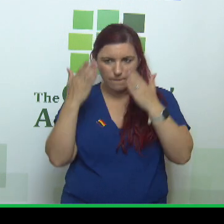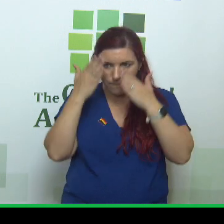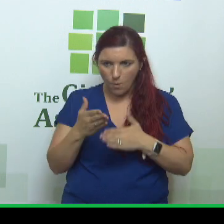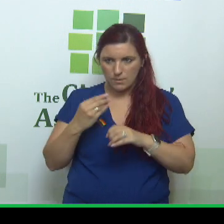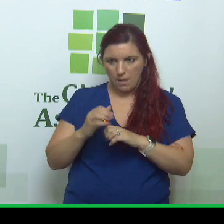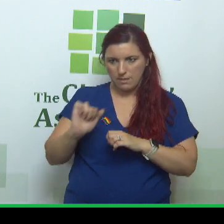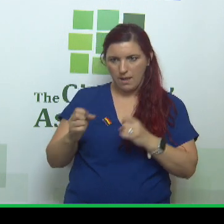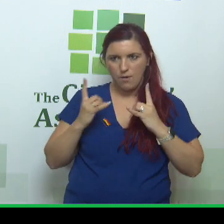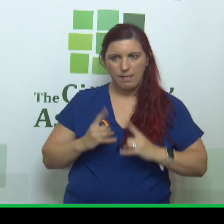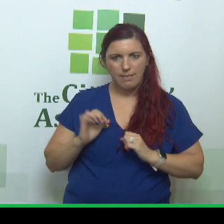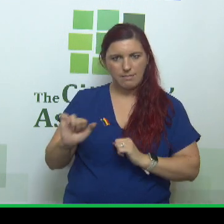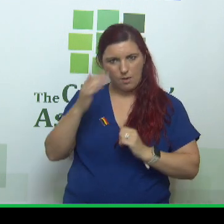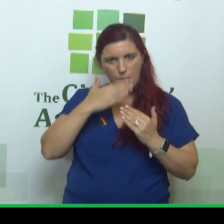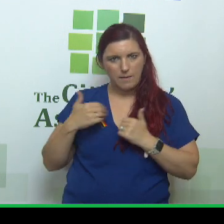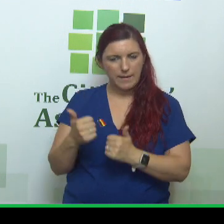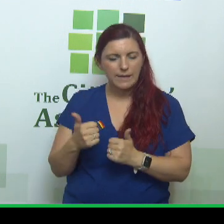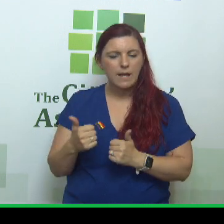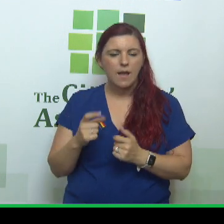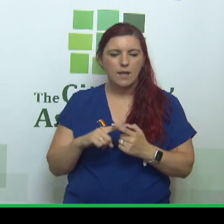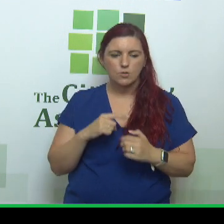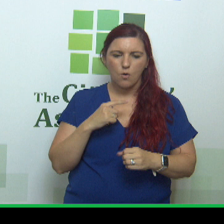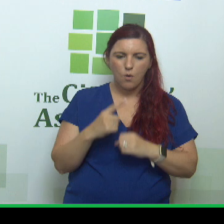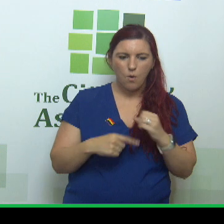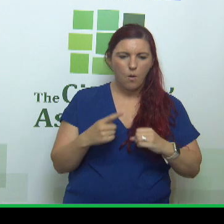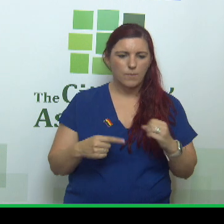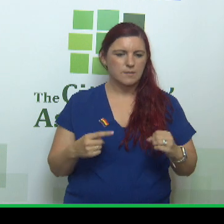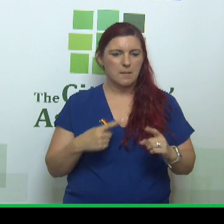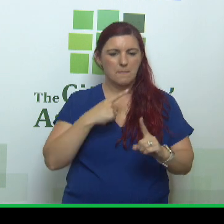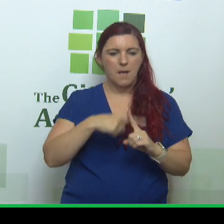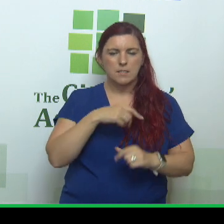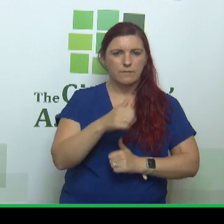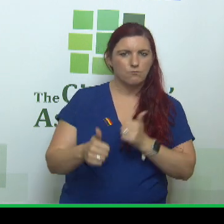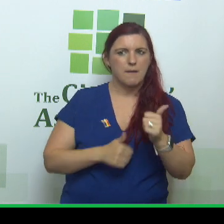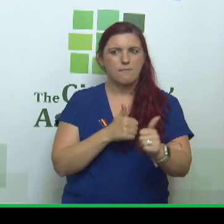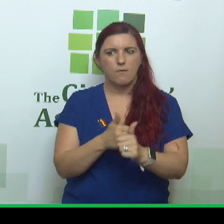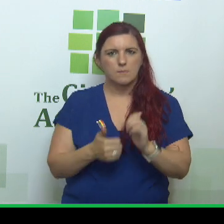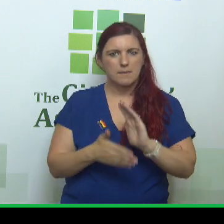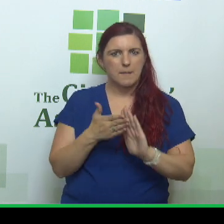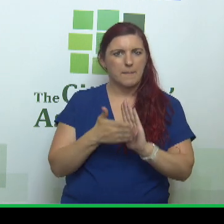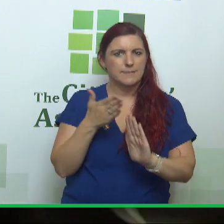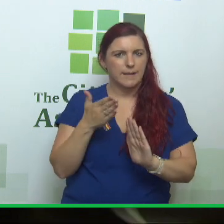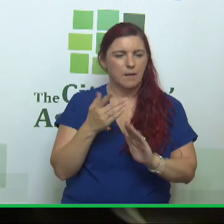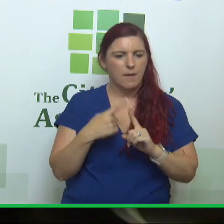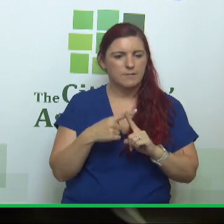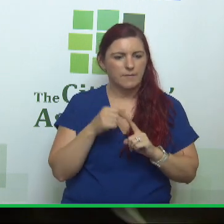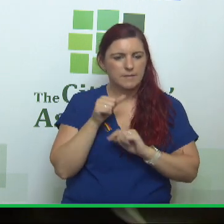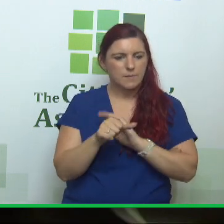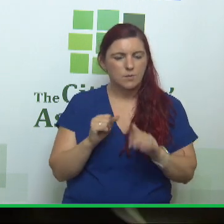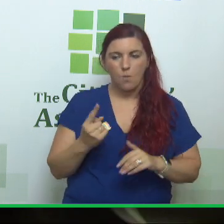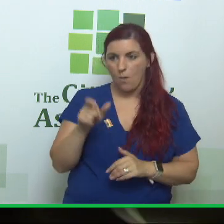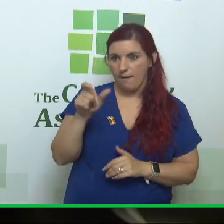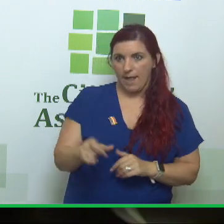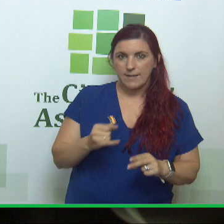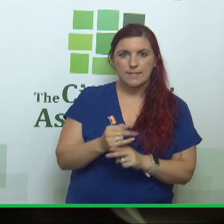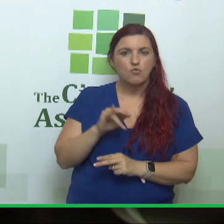their health and their well-being, and always positively reinforcing and building esteem. As one of her clients in Respite